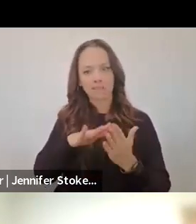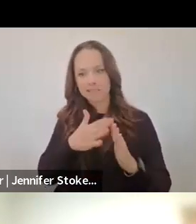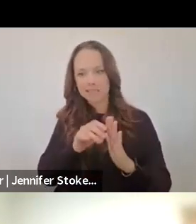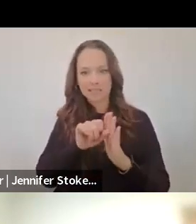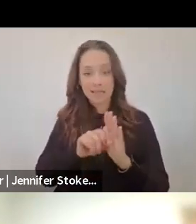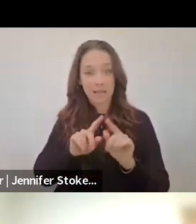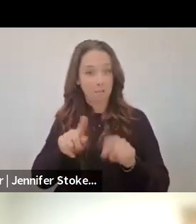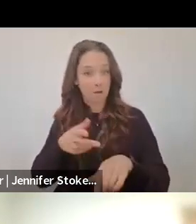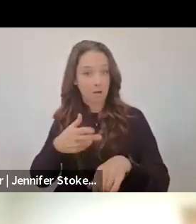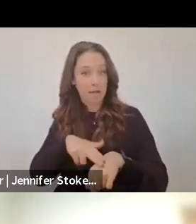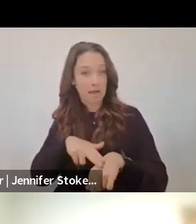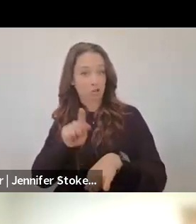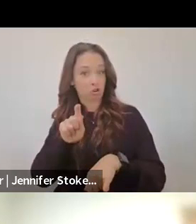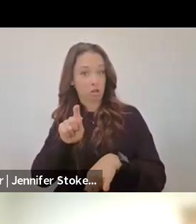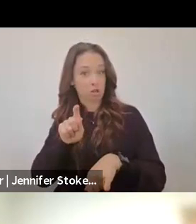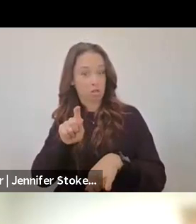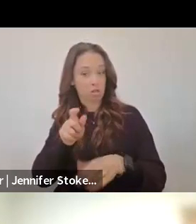on a national level?